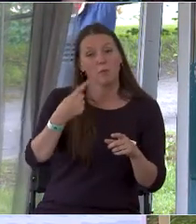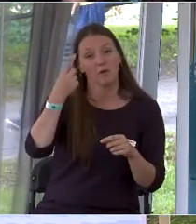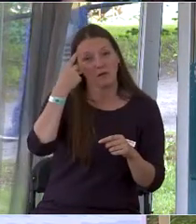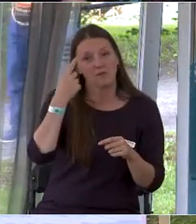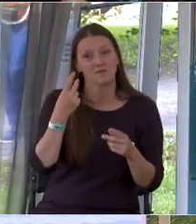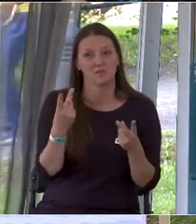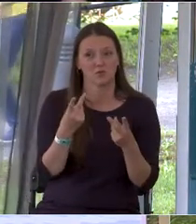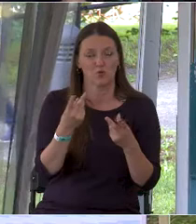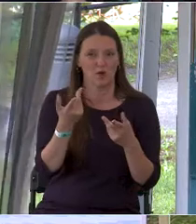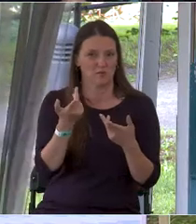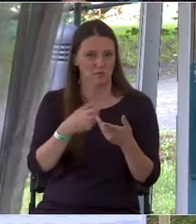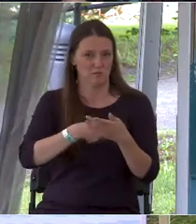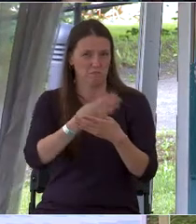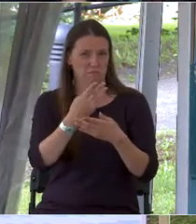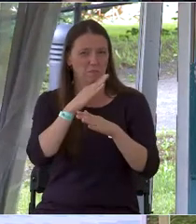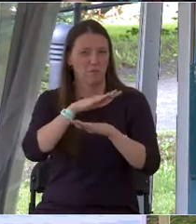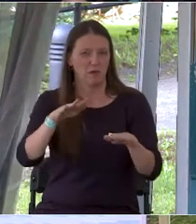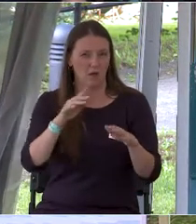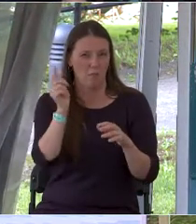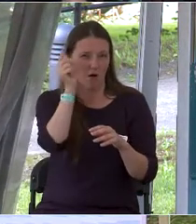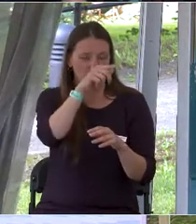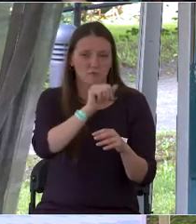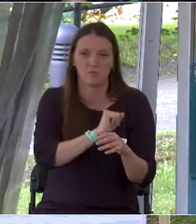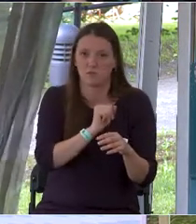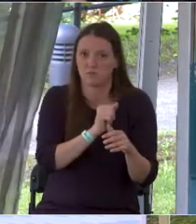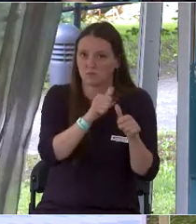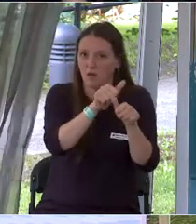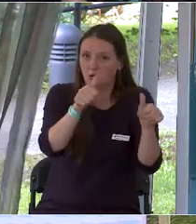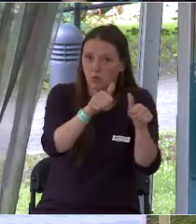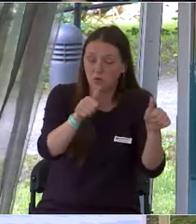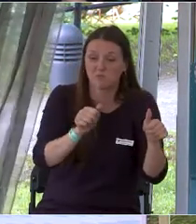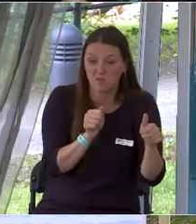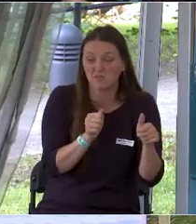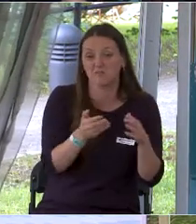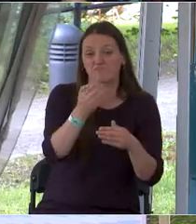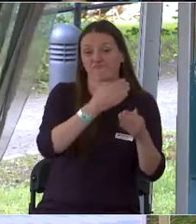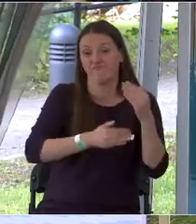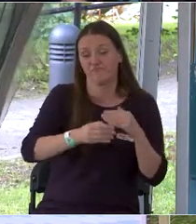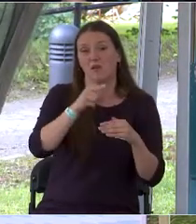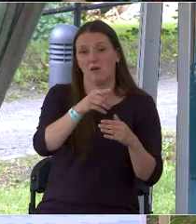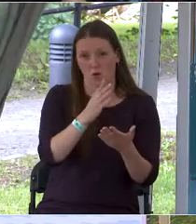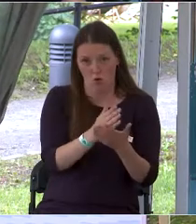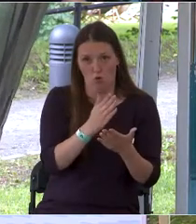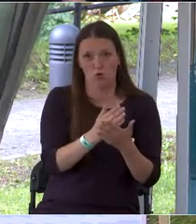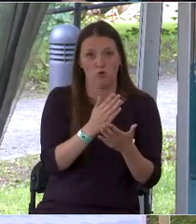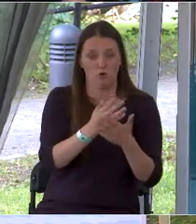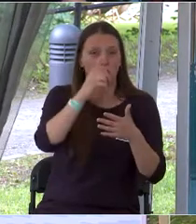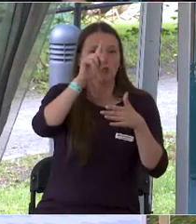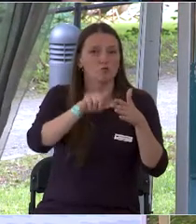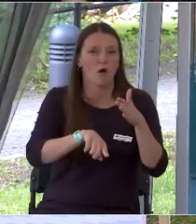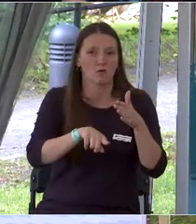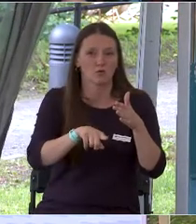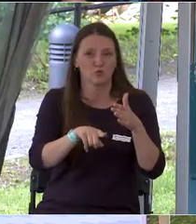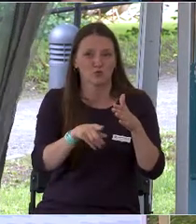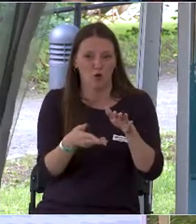the Nordic countries, welfare states, are so successful because there is a trust basis under them that it helps to run the system.